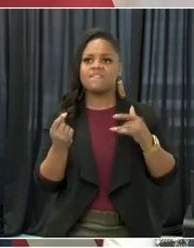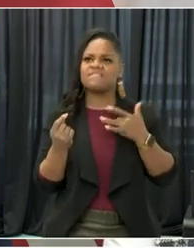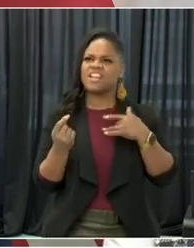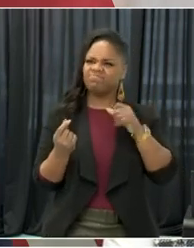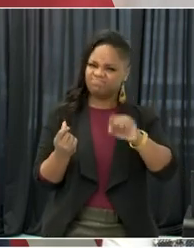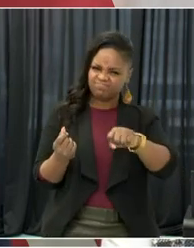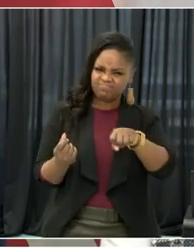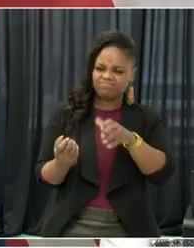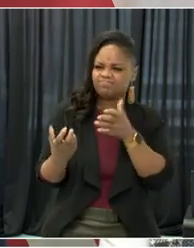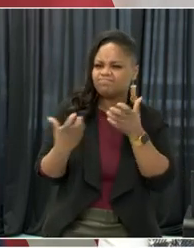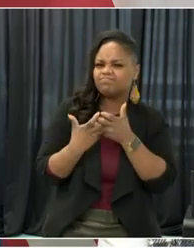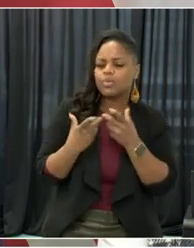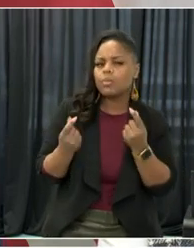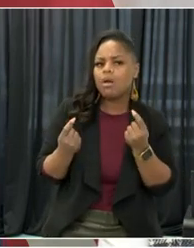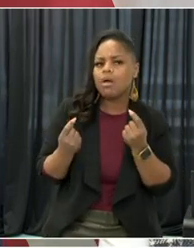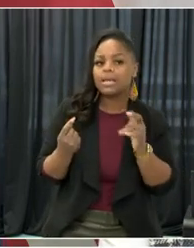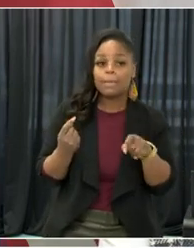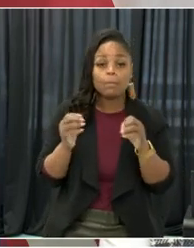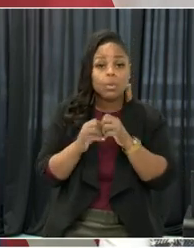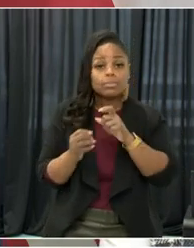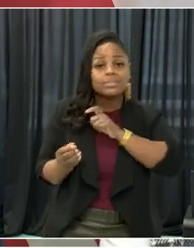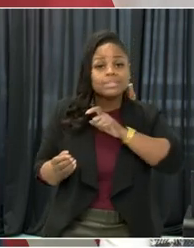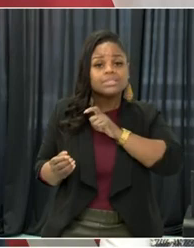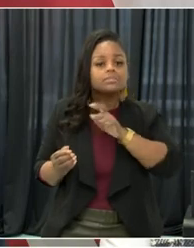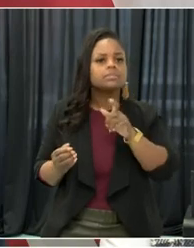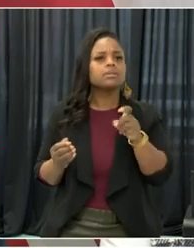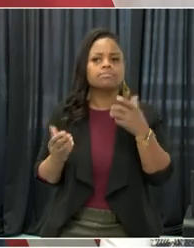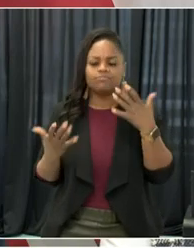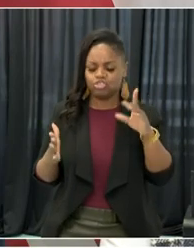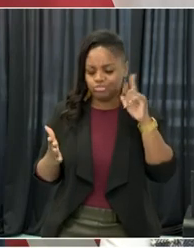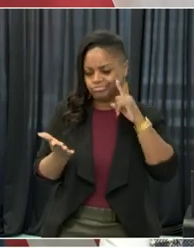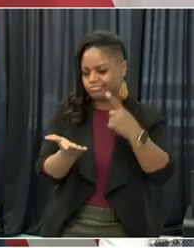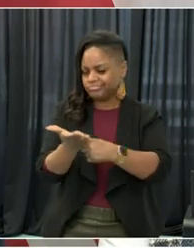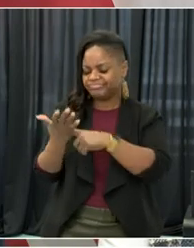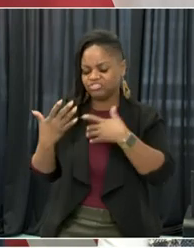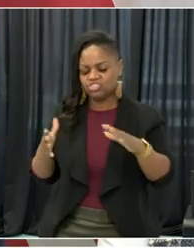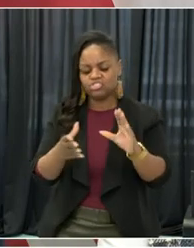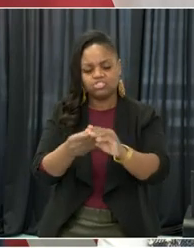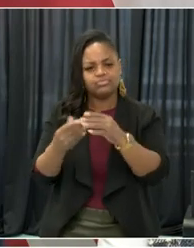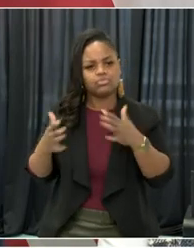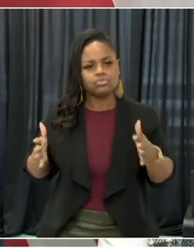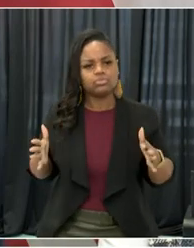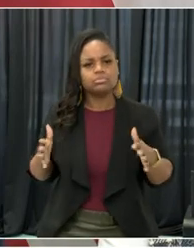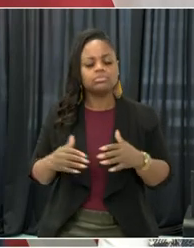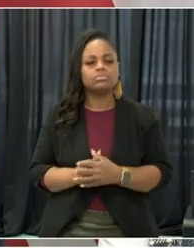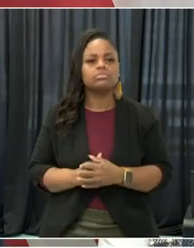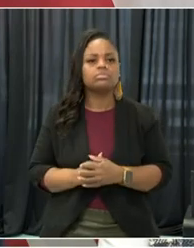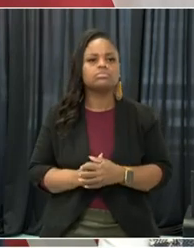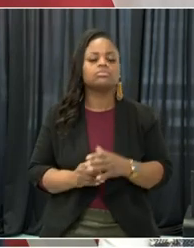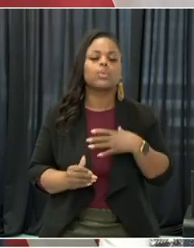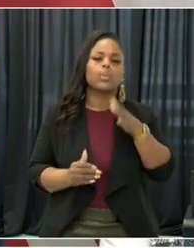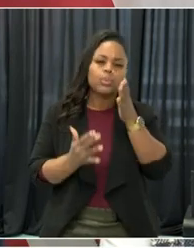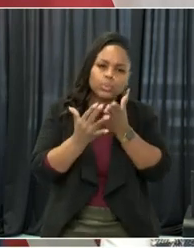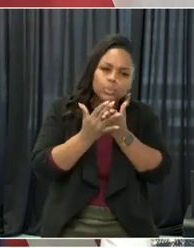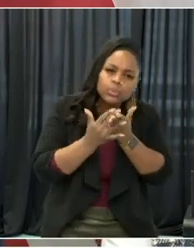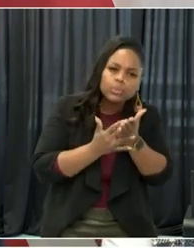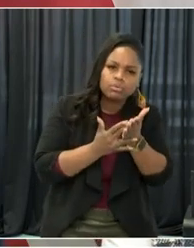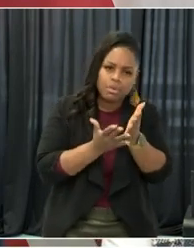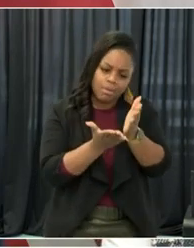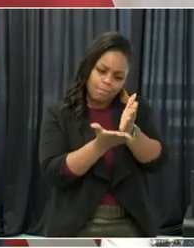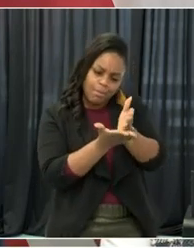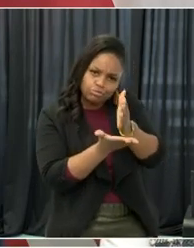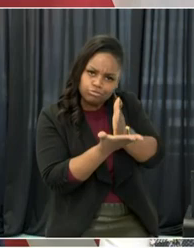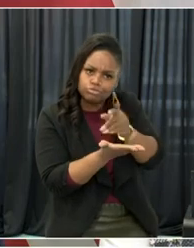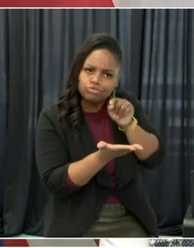need more police. You've heard me say that. And we are going to go into this budget cycle with the